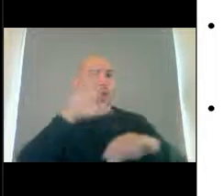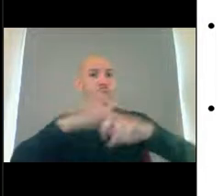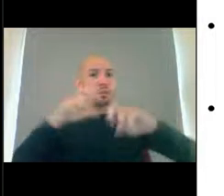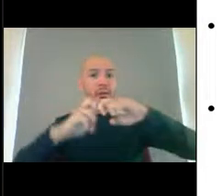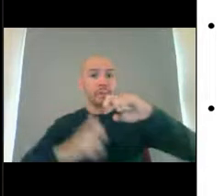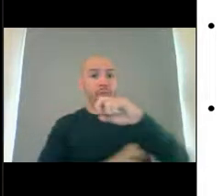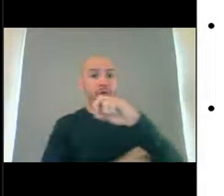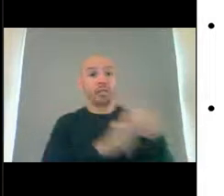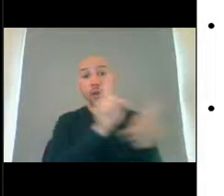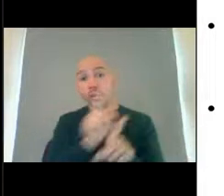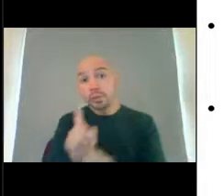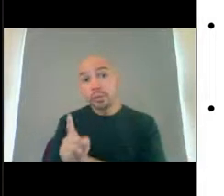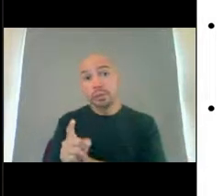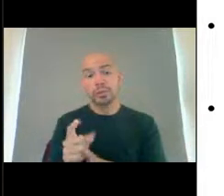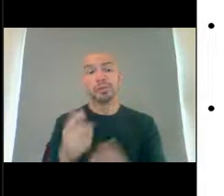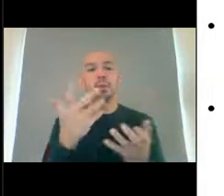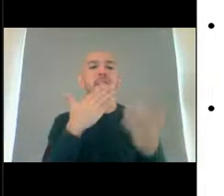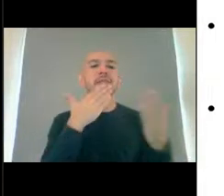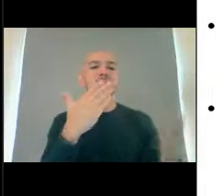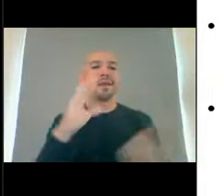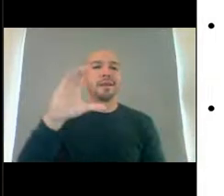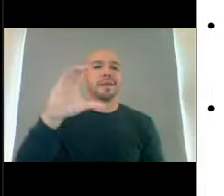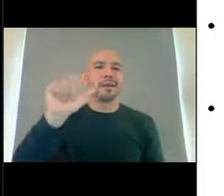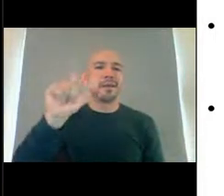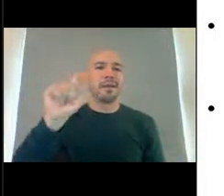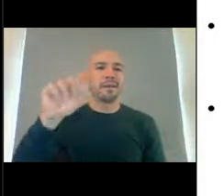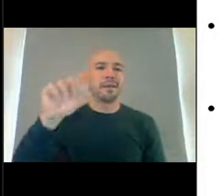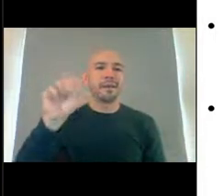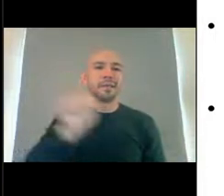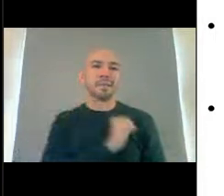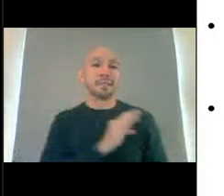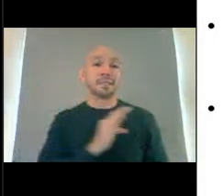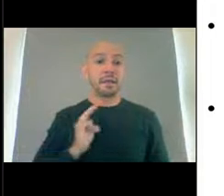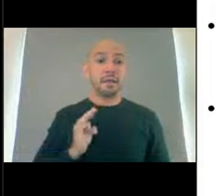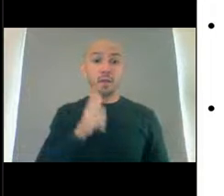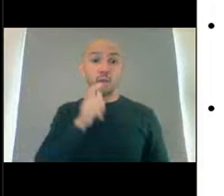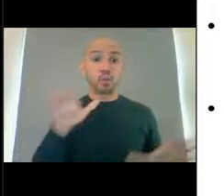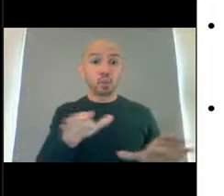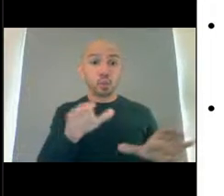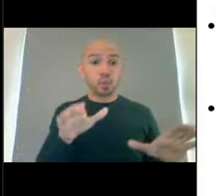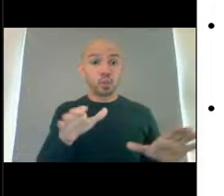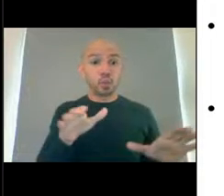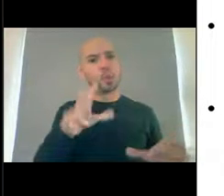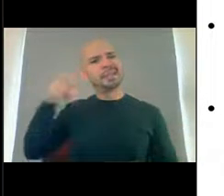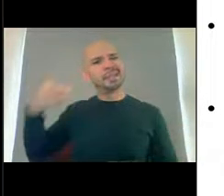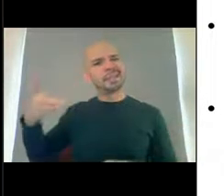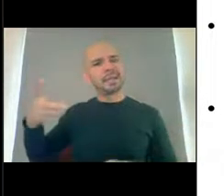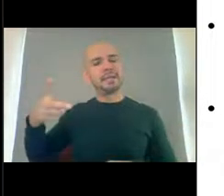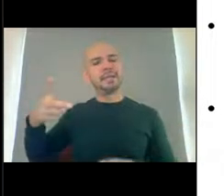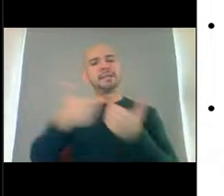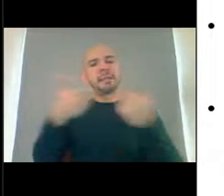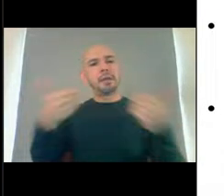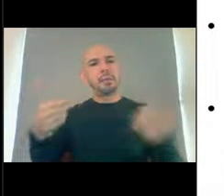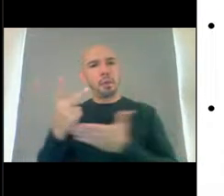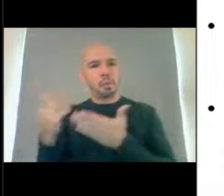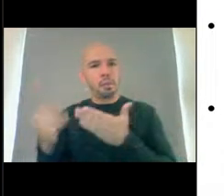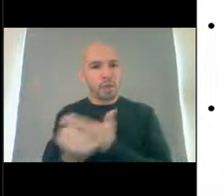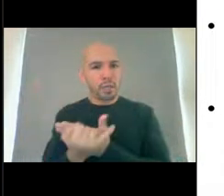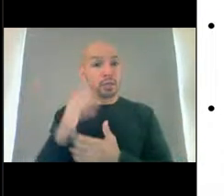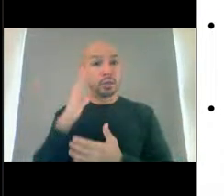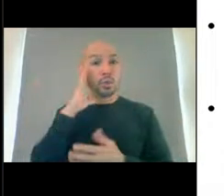addition i want to thank the caltrans staff able to do this so a separate project to a director's order will include